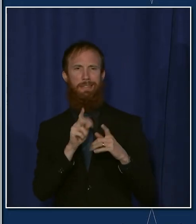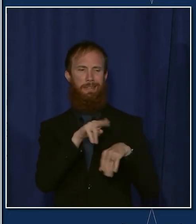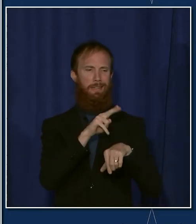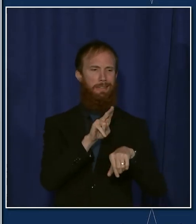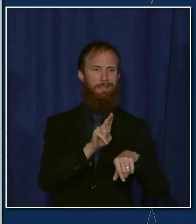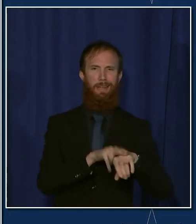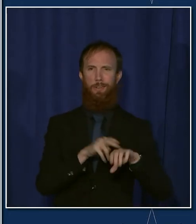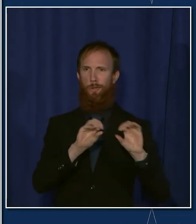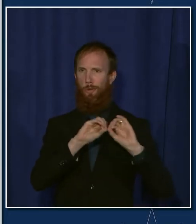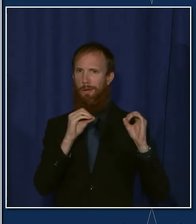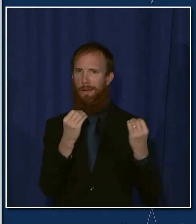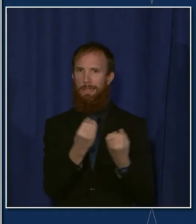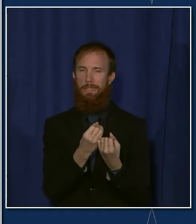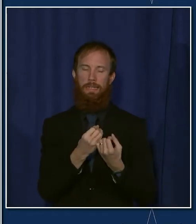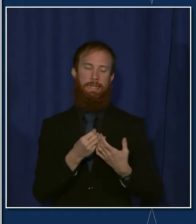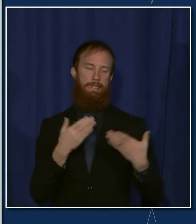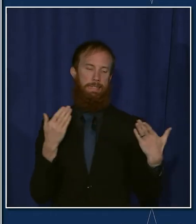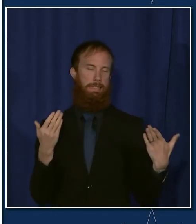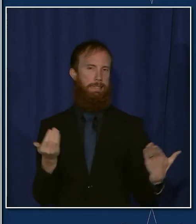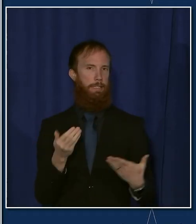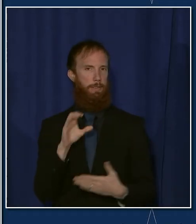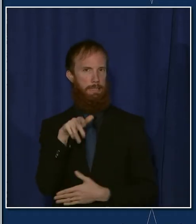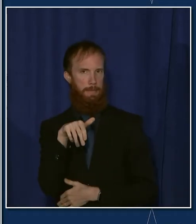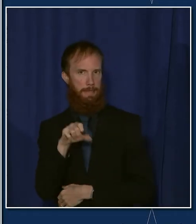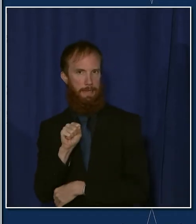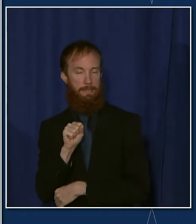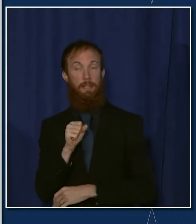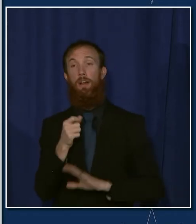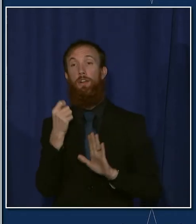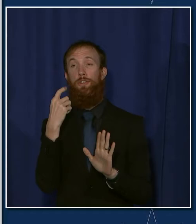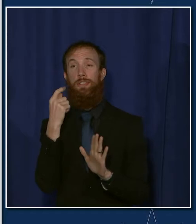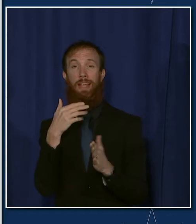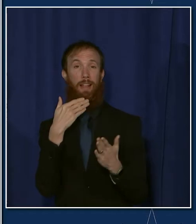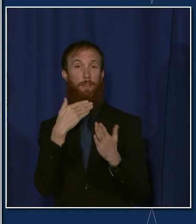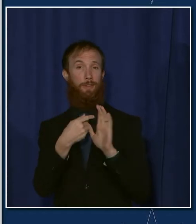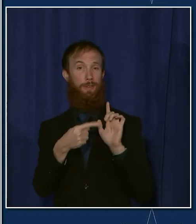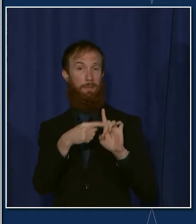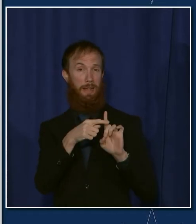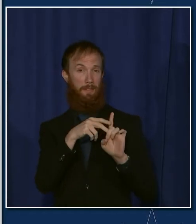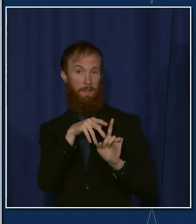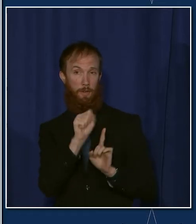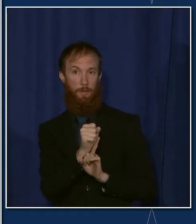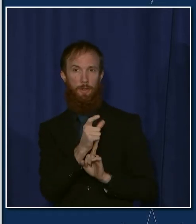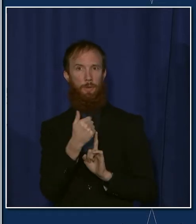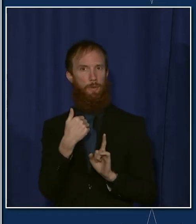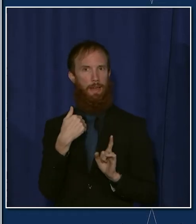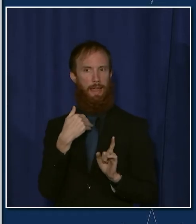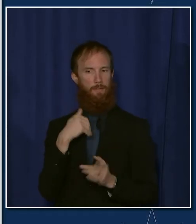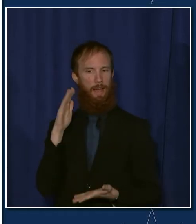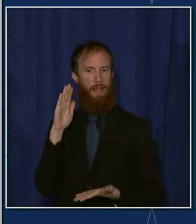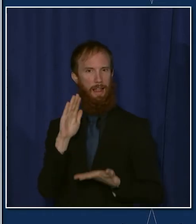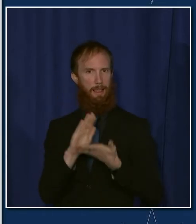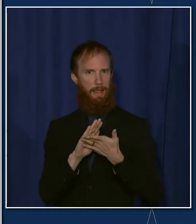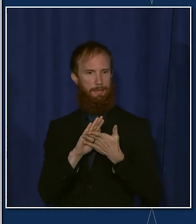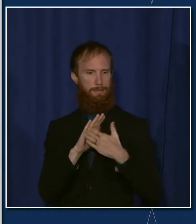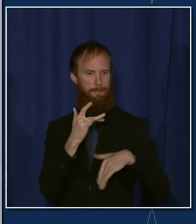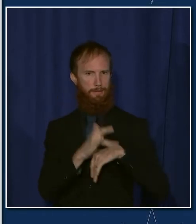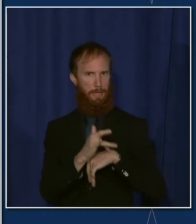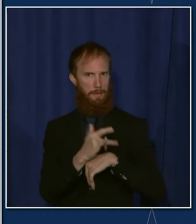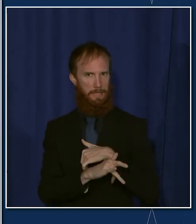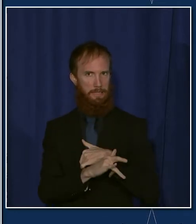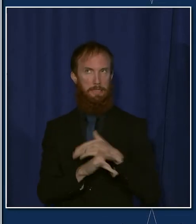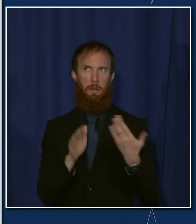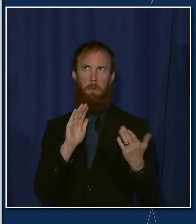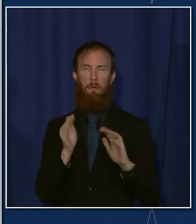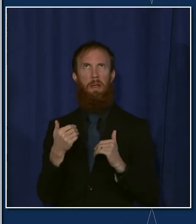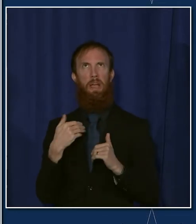seen it at CPS. We have, and we actually, the good news is we have less vacancies than we've had in the past. So on a 20,000 base of